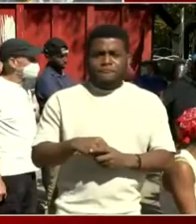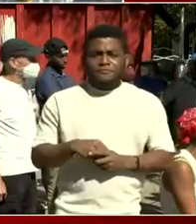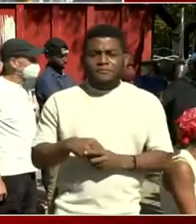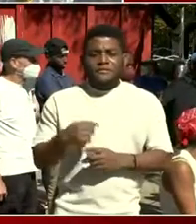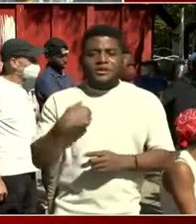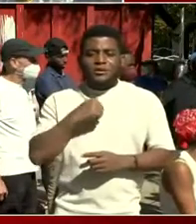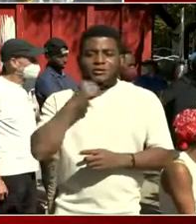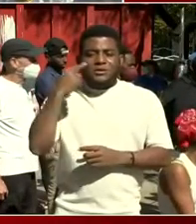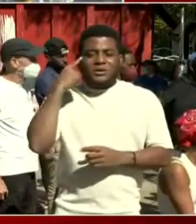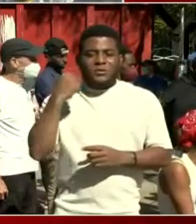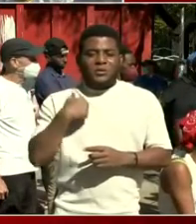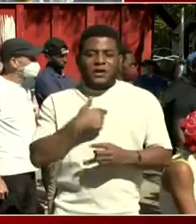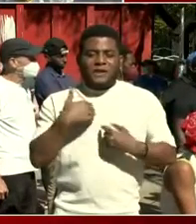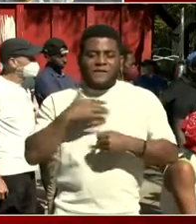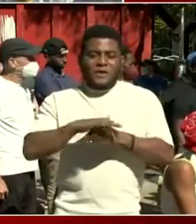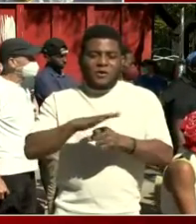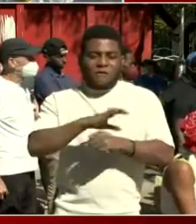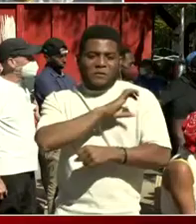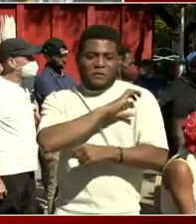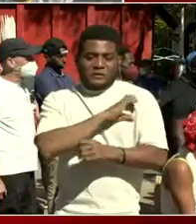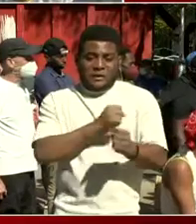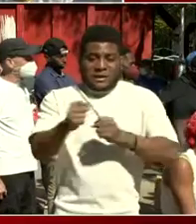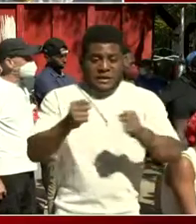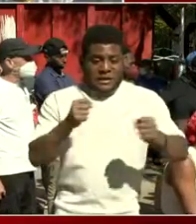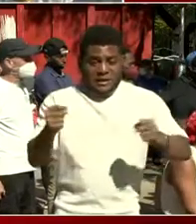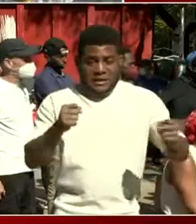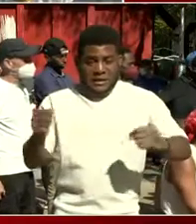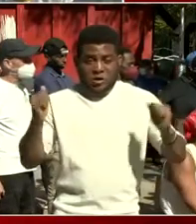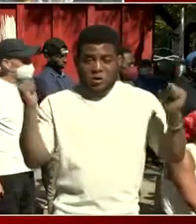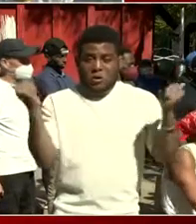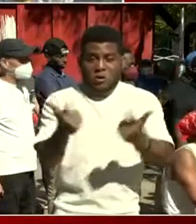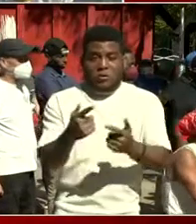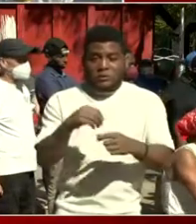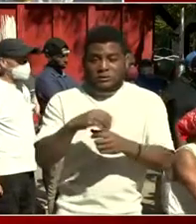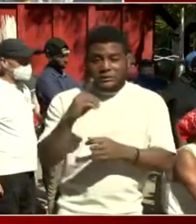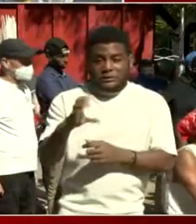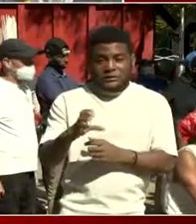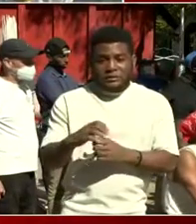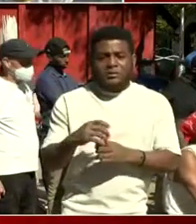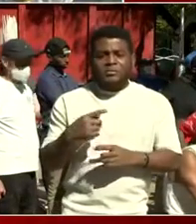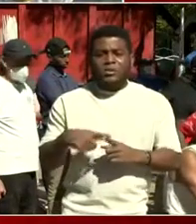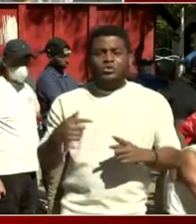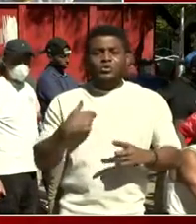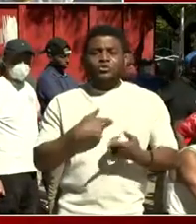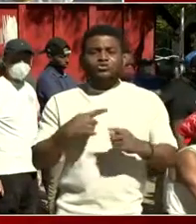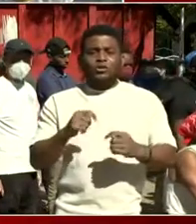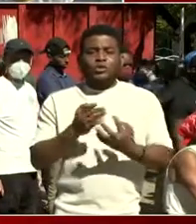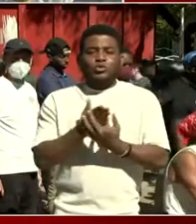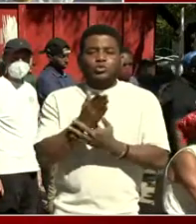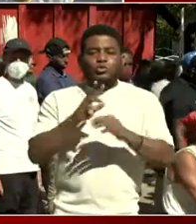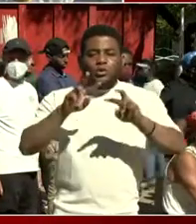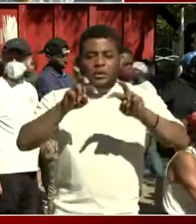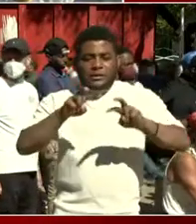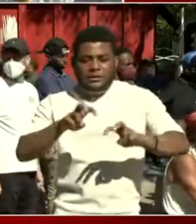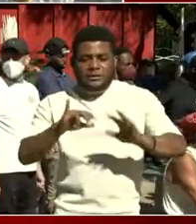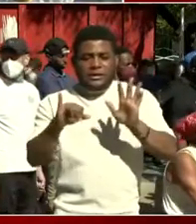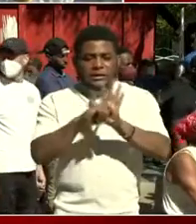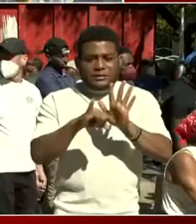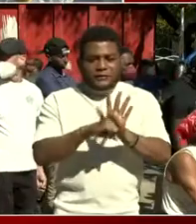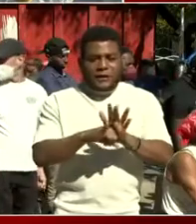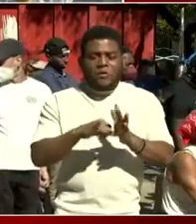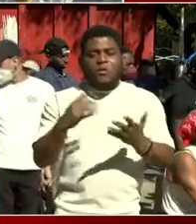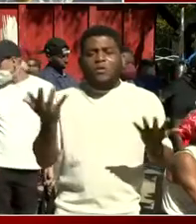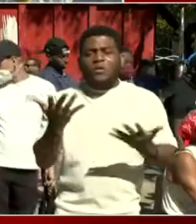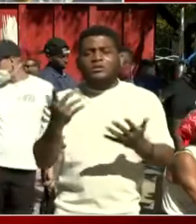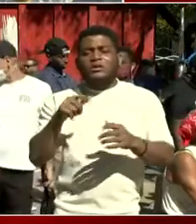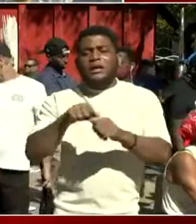put on, every block within community. But what we try to do through analysis is identify what are those areas that are most likely to